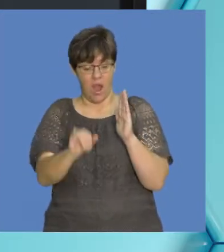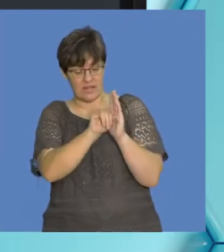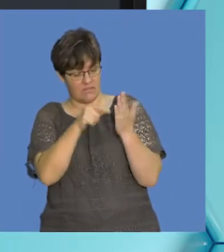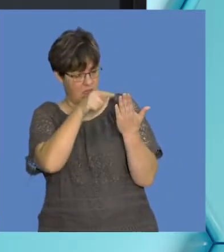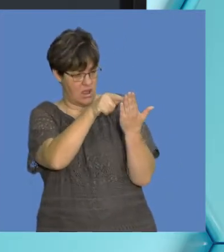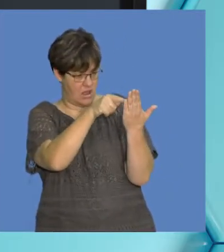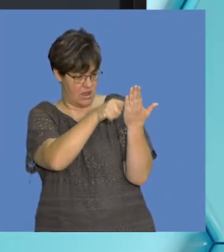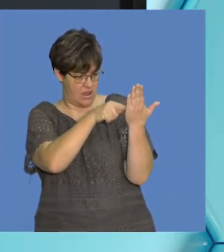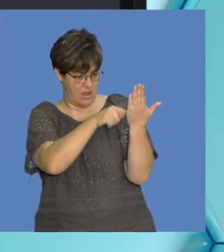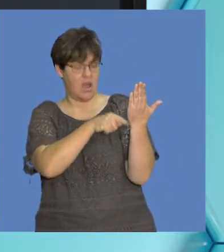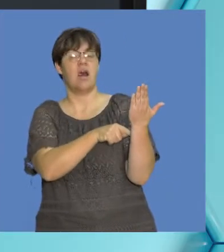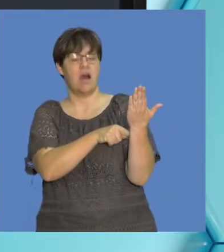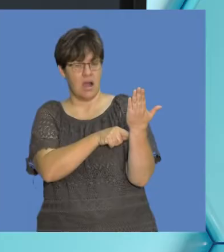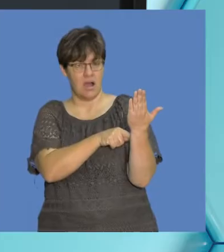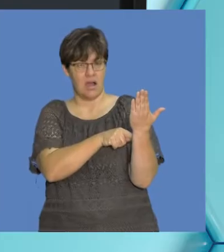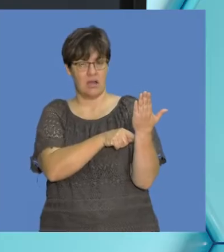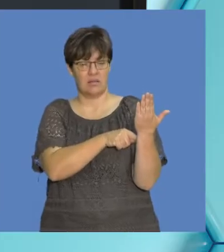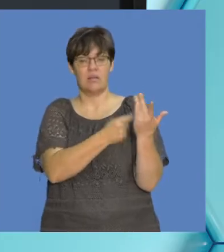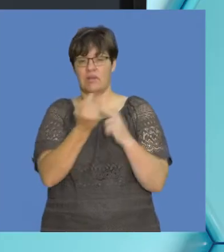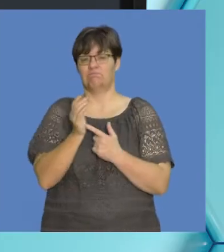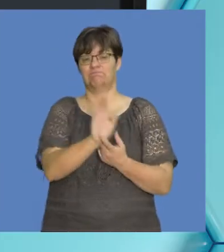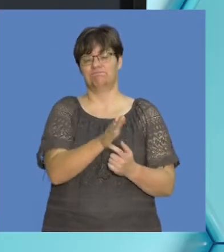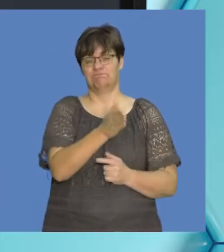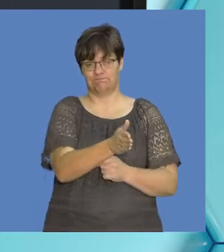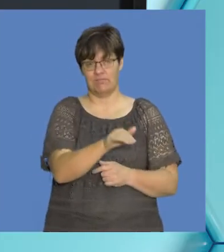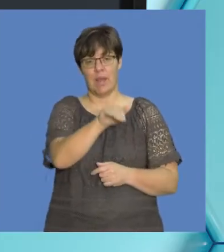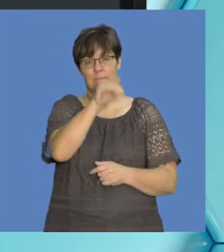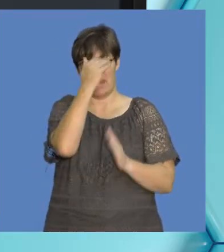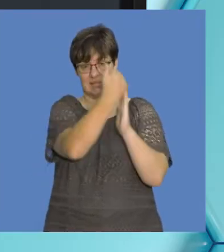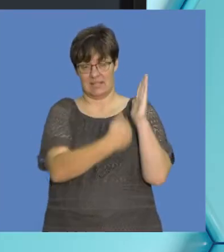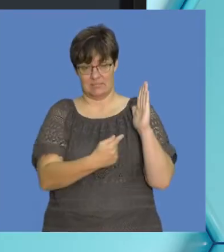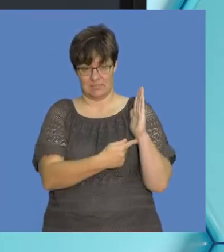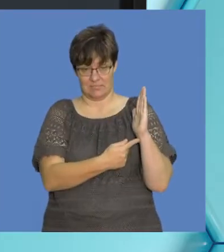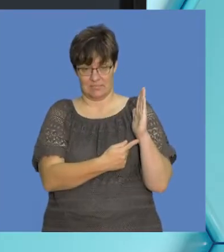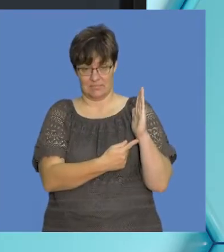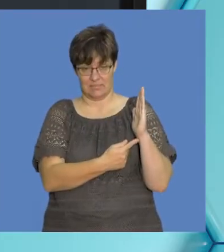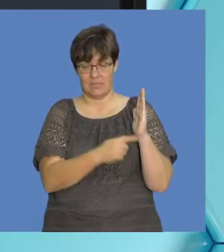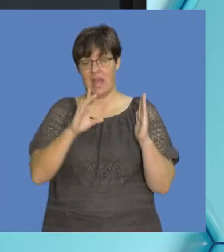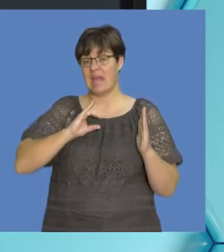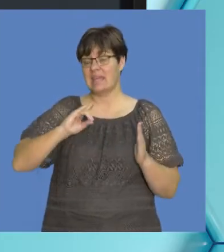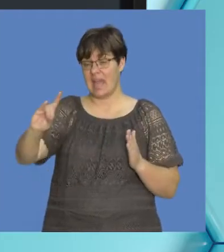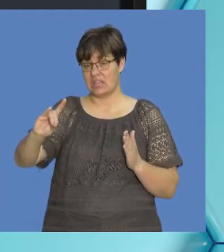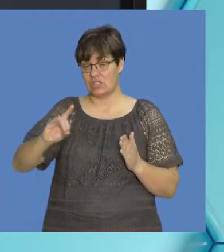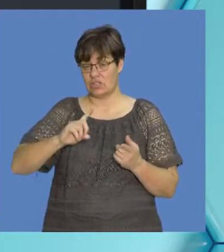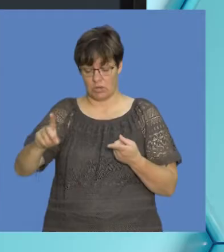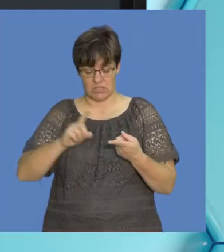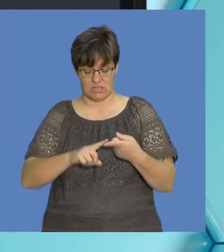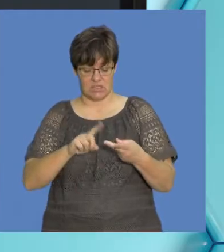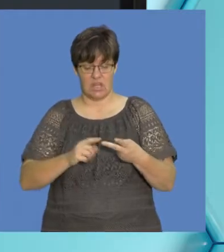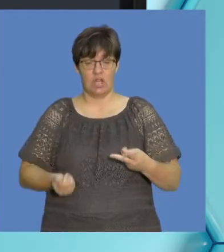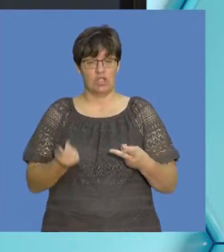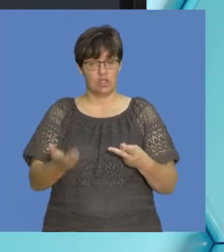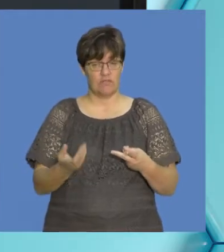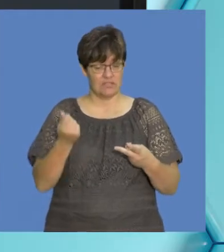and say, right, these are the items that are appearing on my bank statement. Cash deposit fees, service